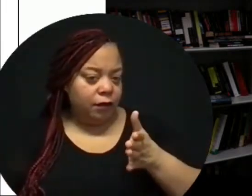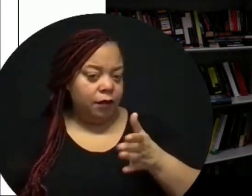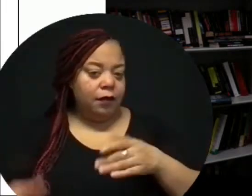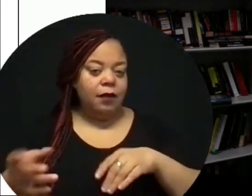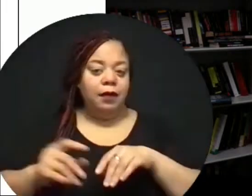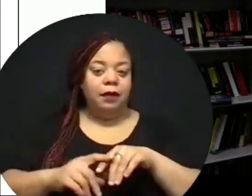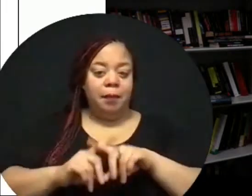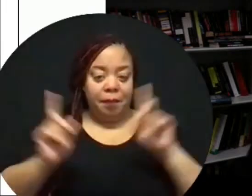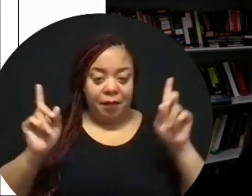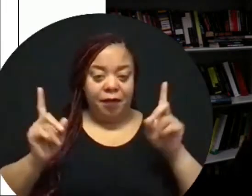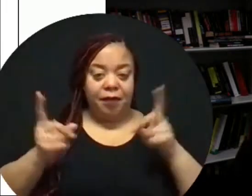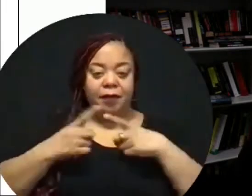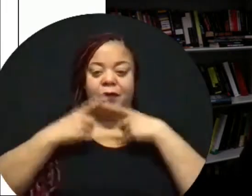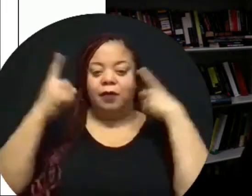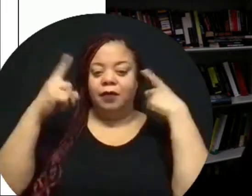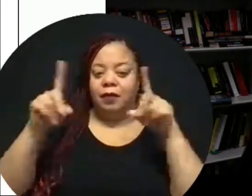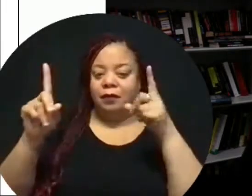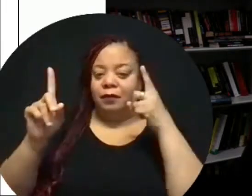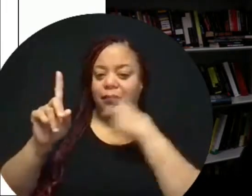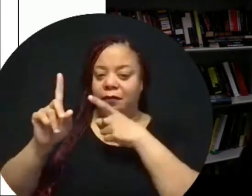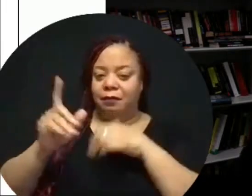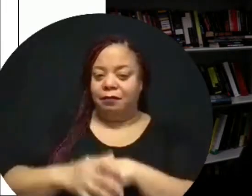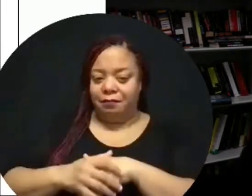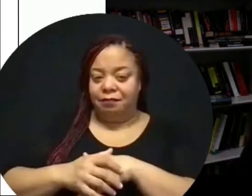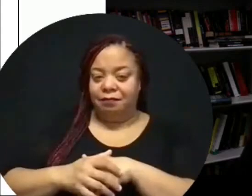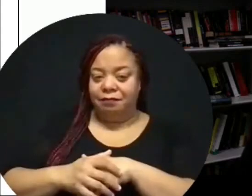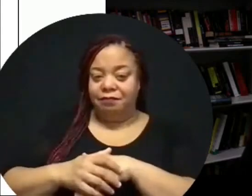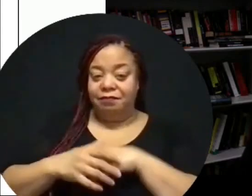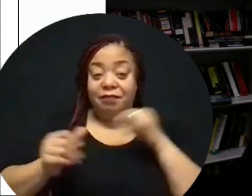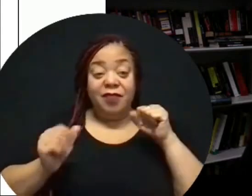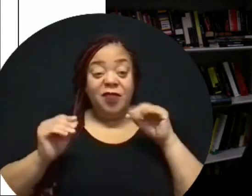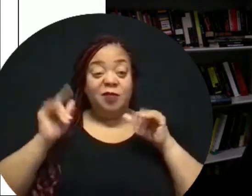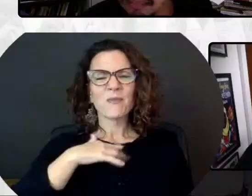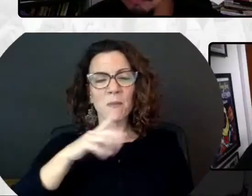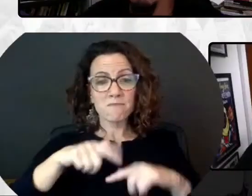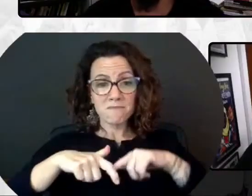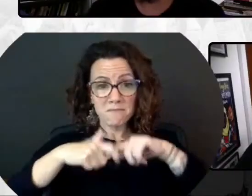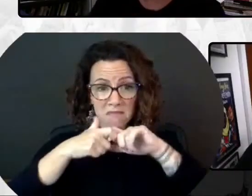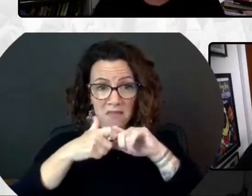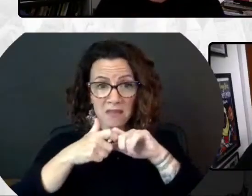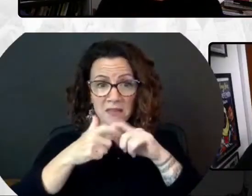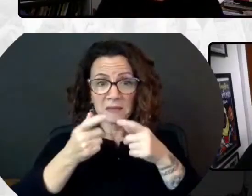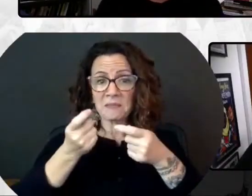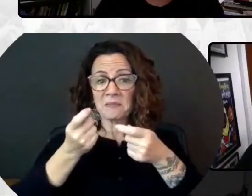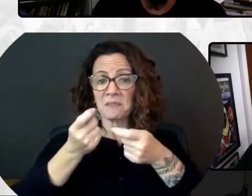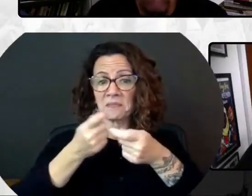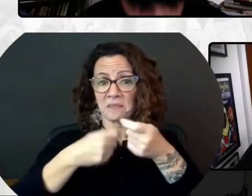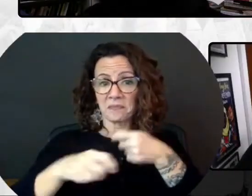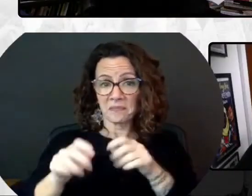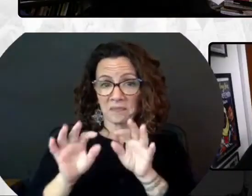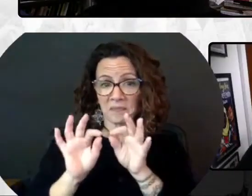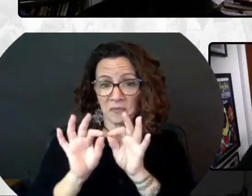Yeah, we're gonna pause briefly to do an interpreter switch. 1 second.